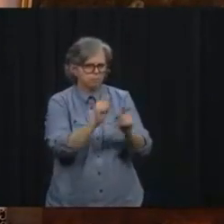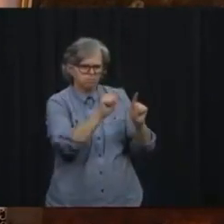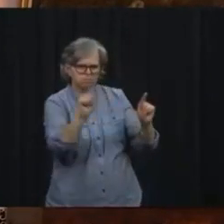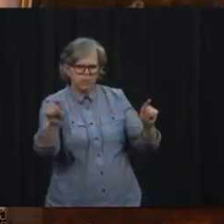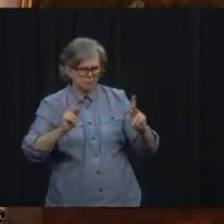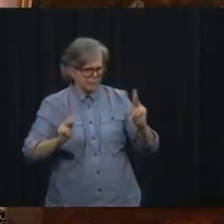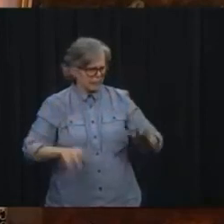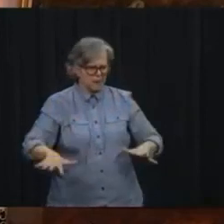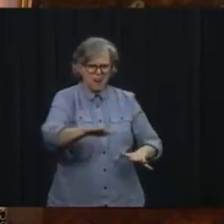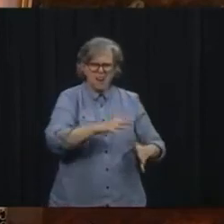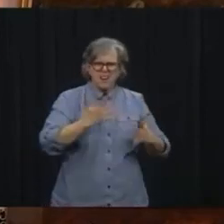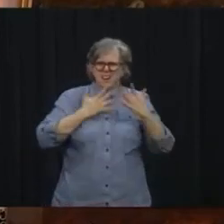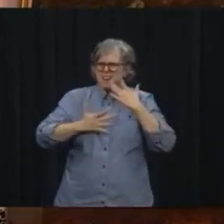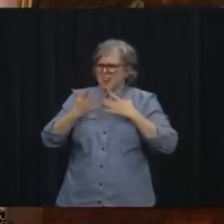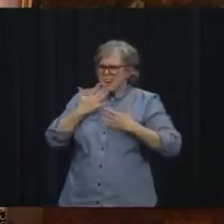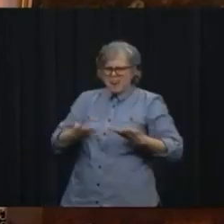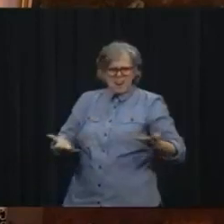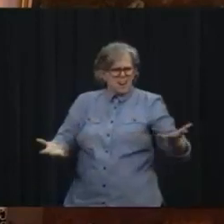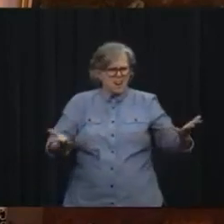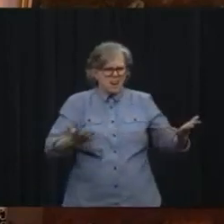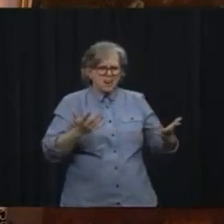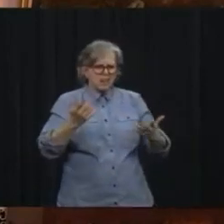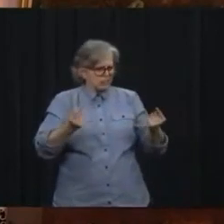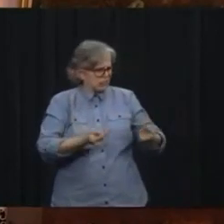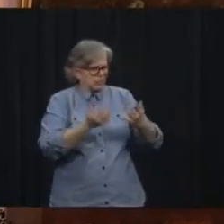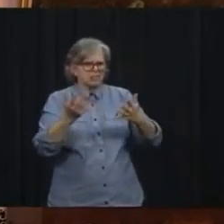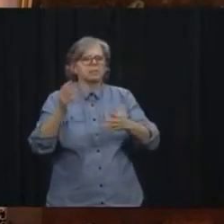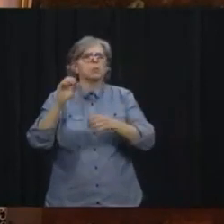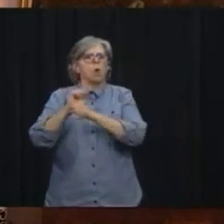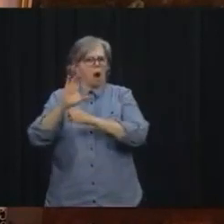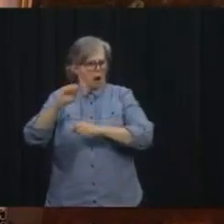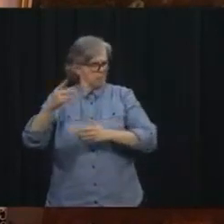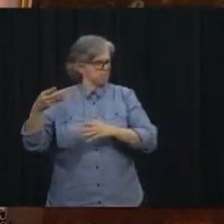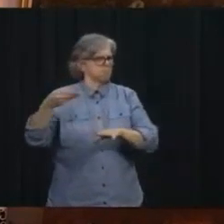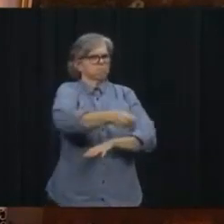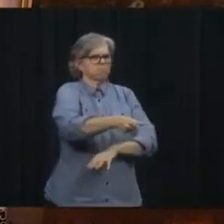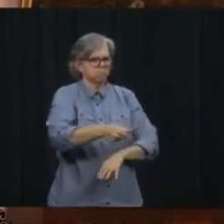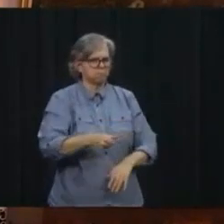Workers' Compensation is going to